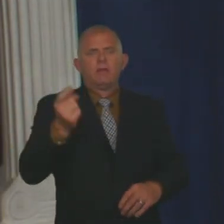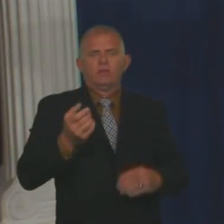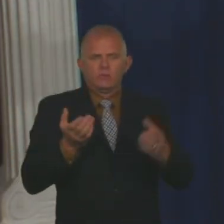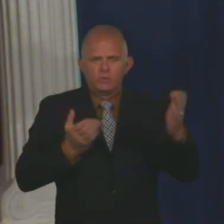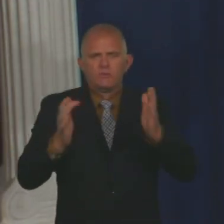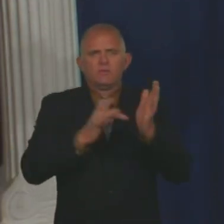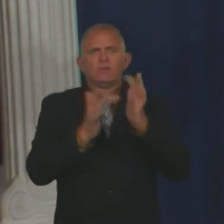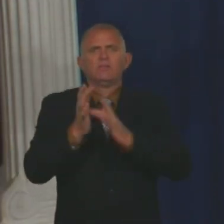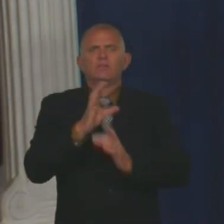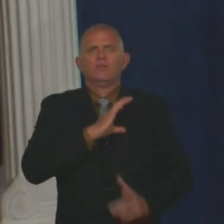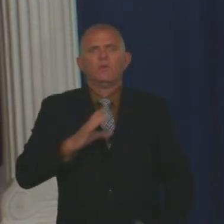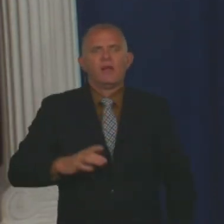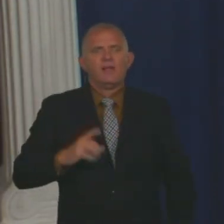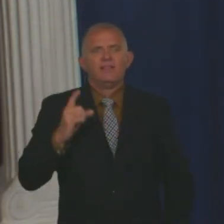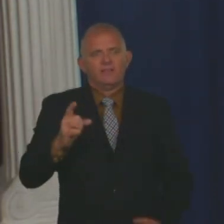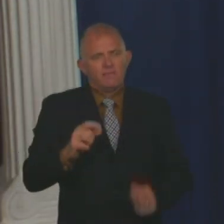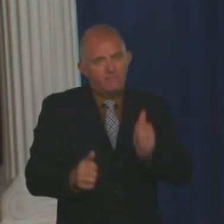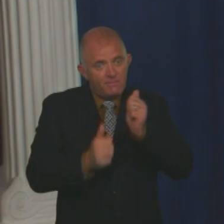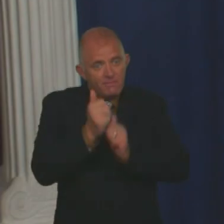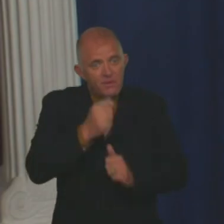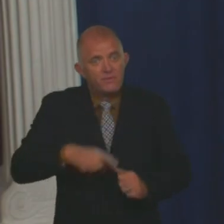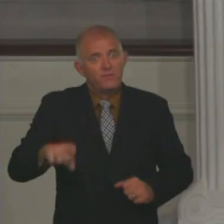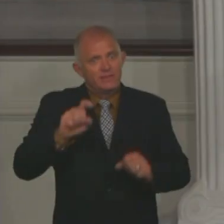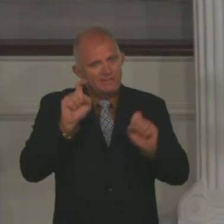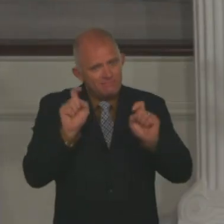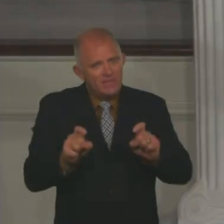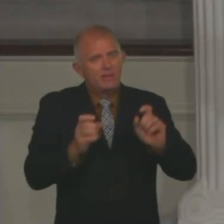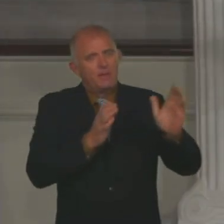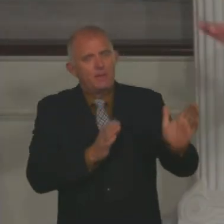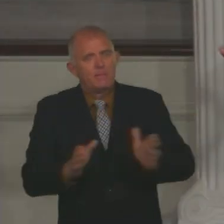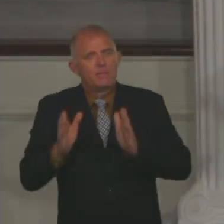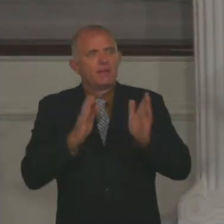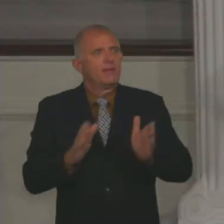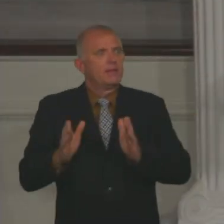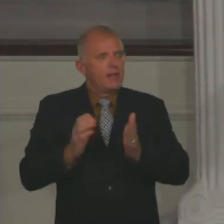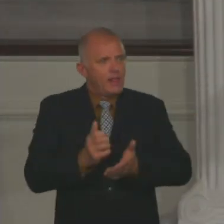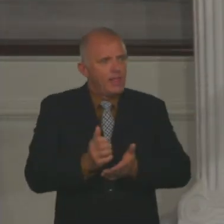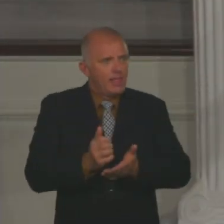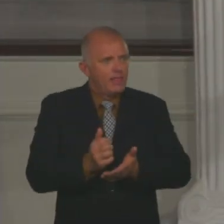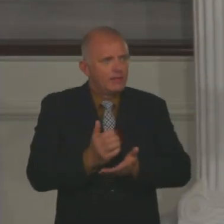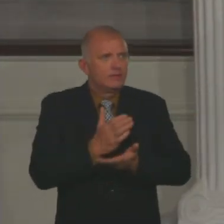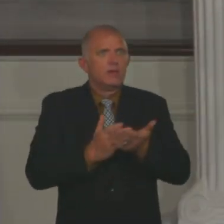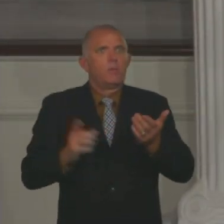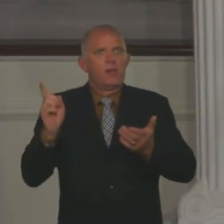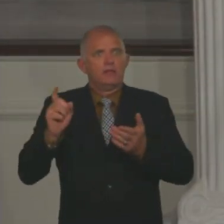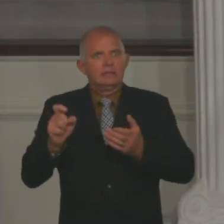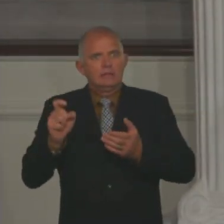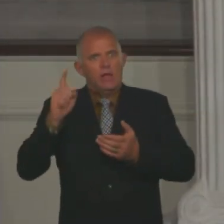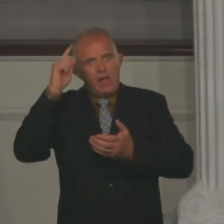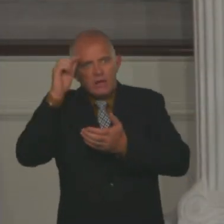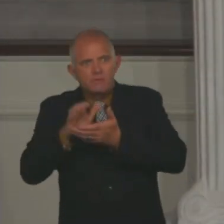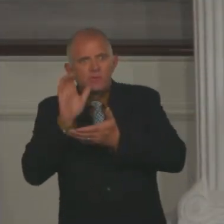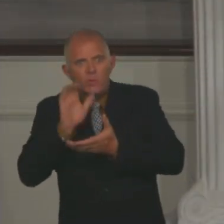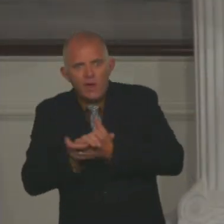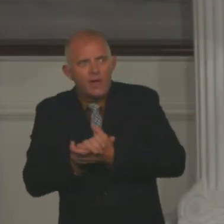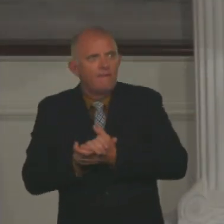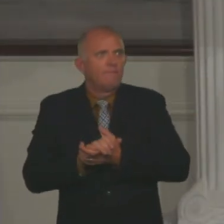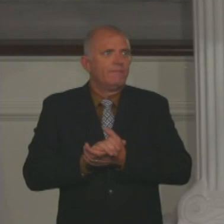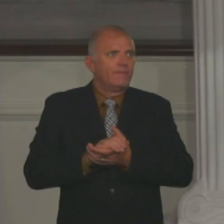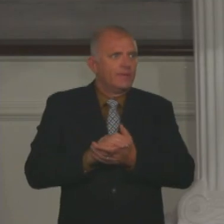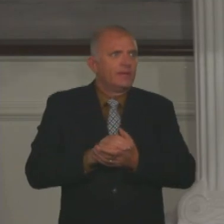us need some preparation. I sure did. Some of us need a spouse. This summer, we've had a